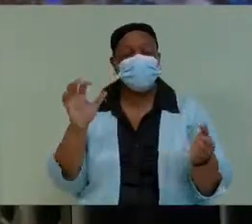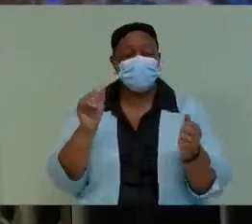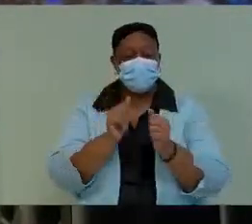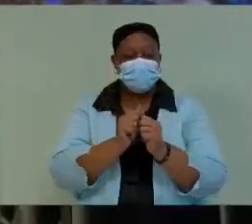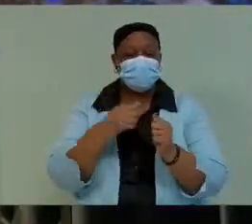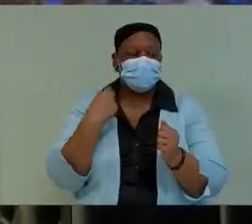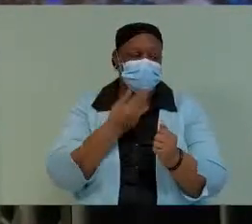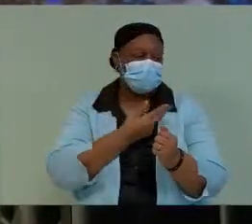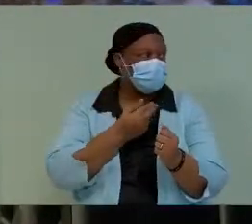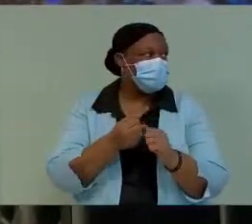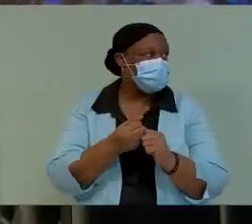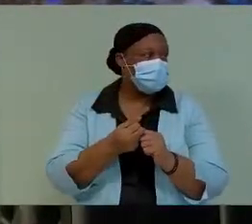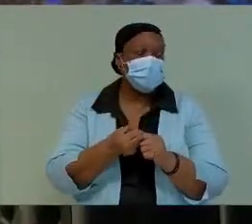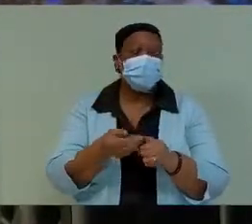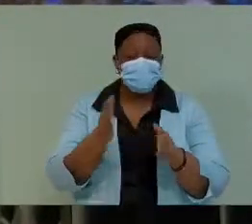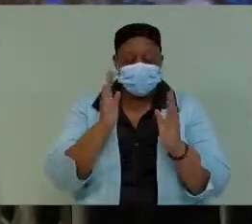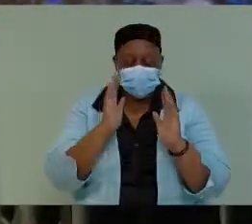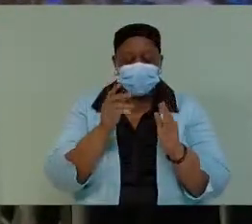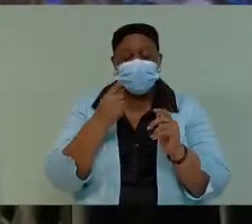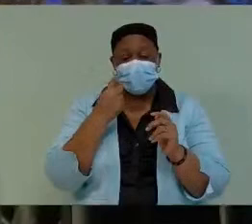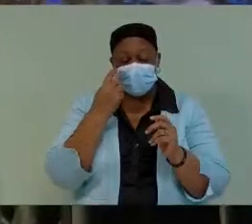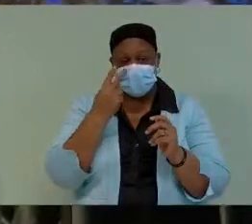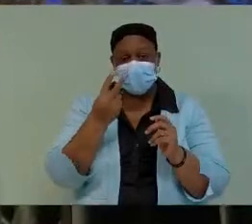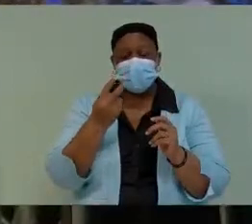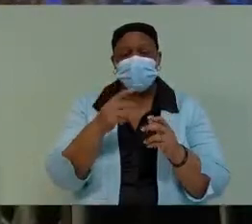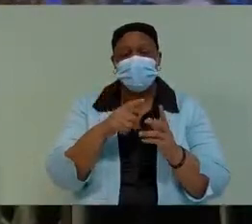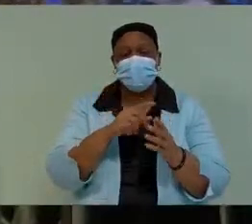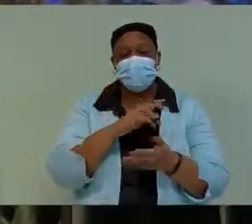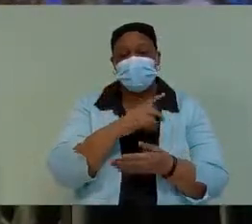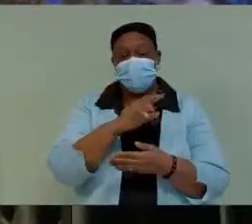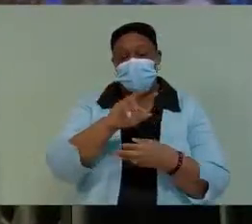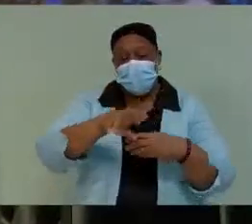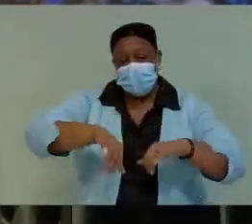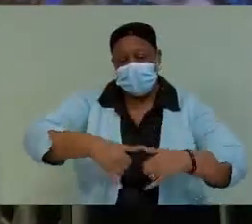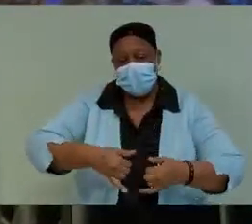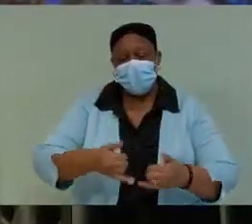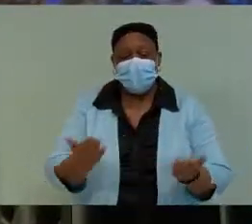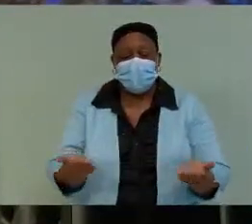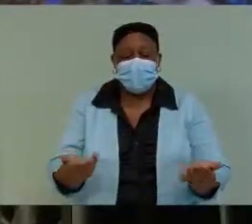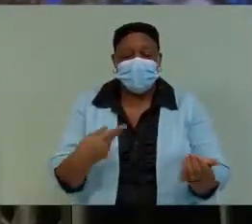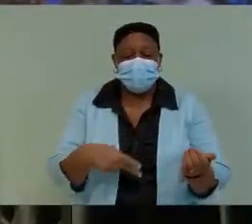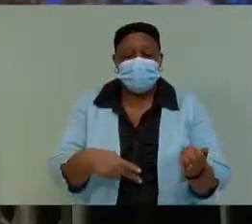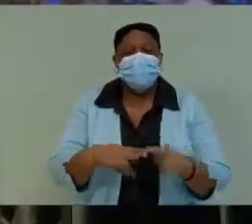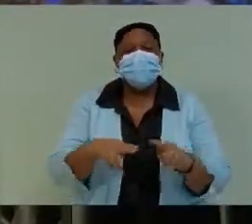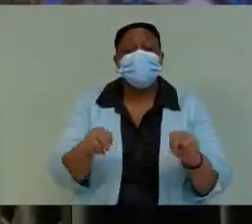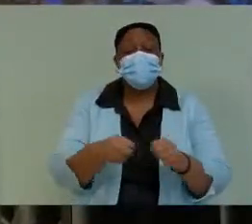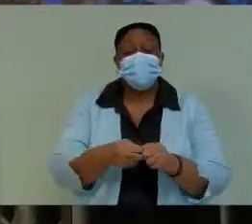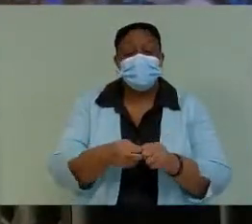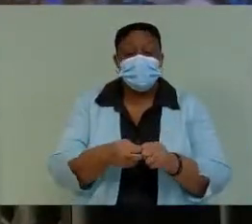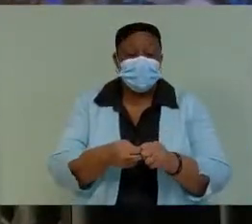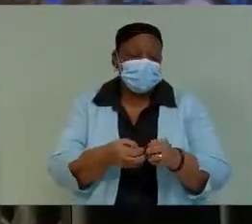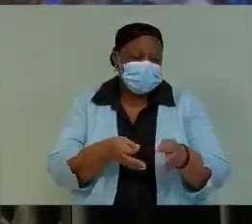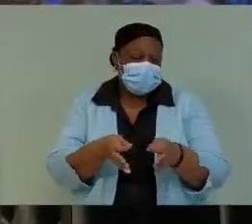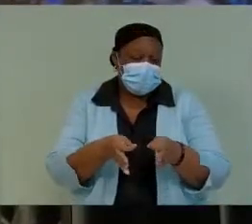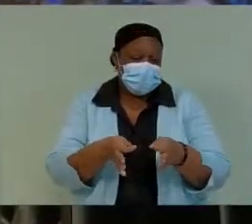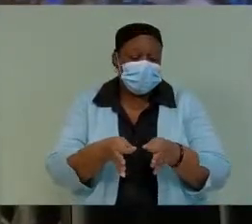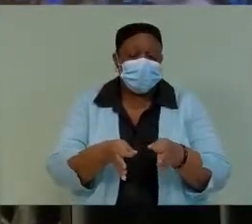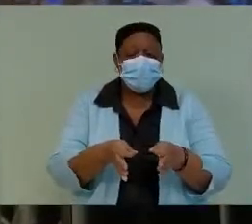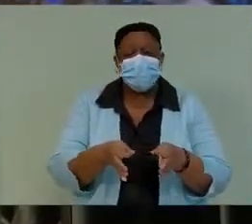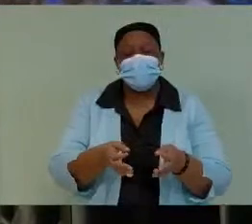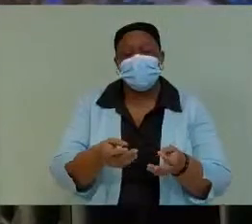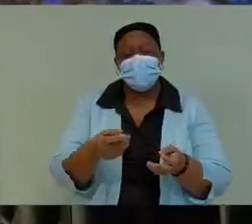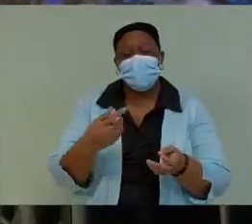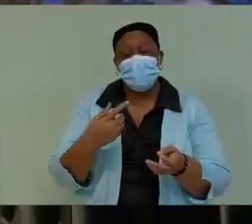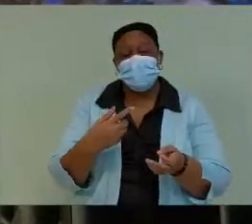can keep up to date and informed about how we here in St. Kitts and Nevis are